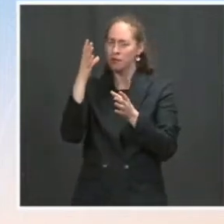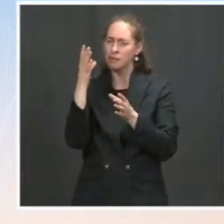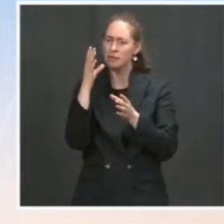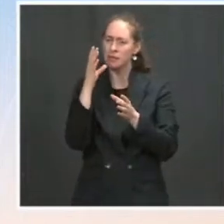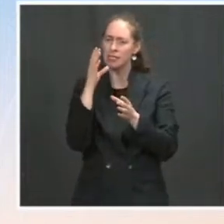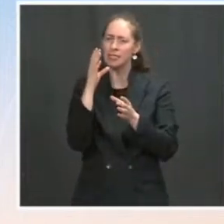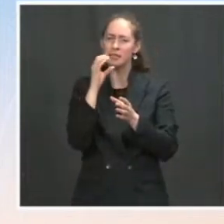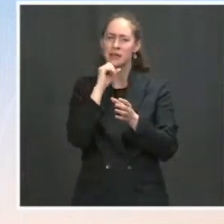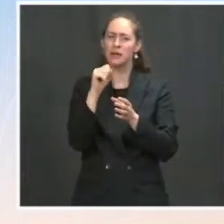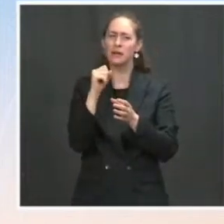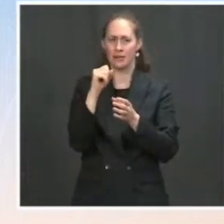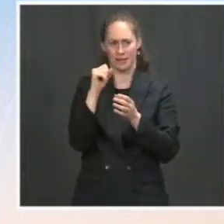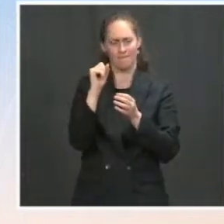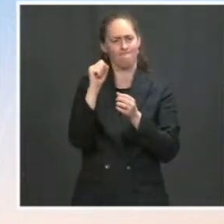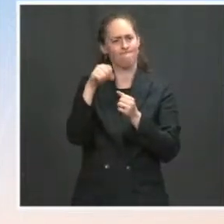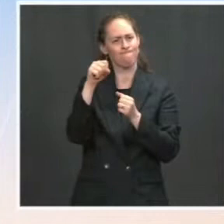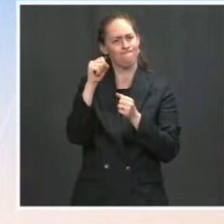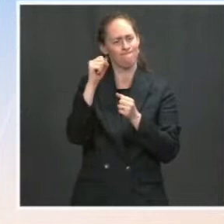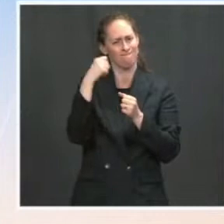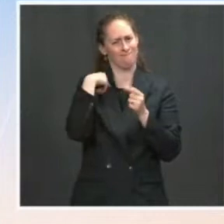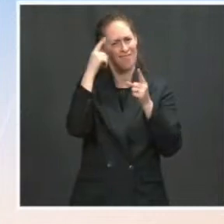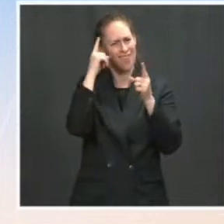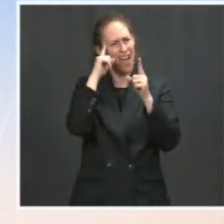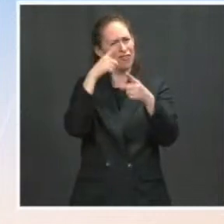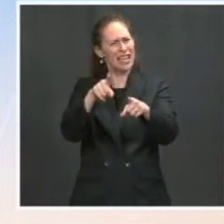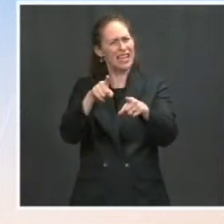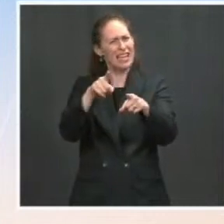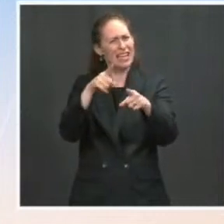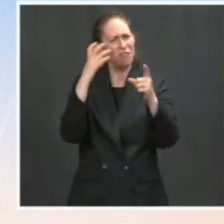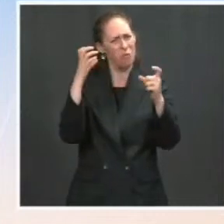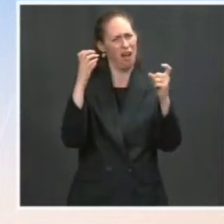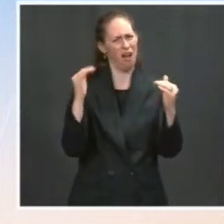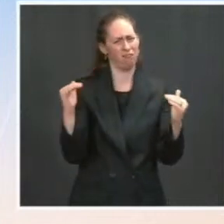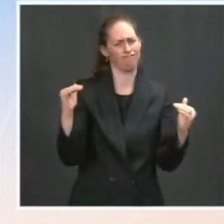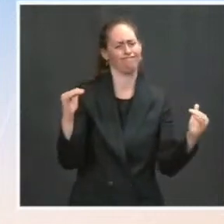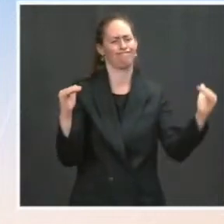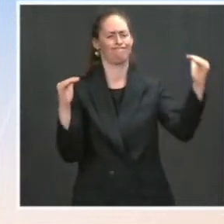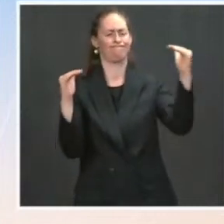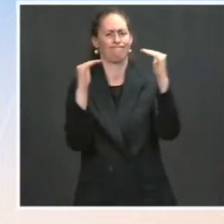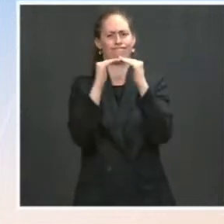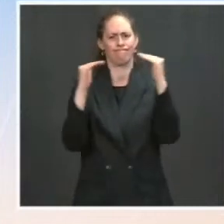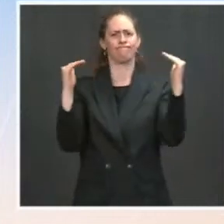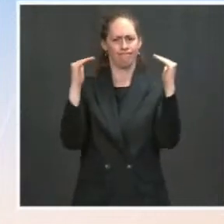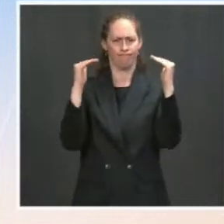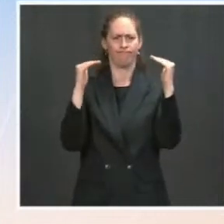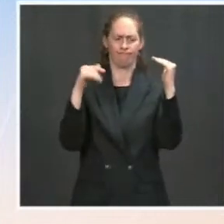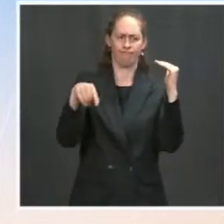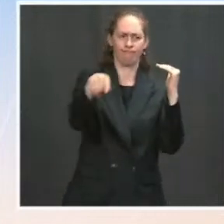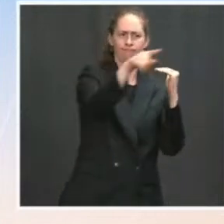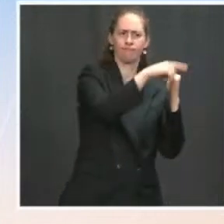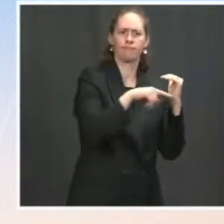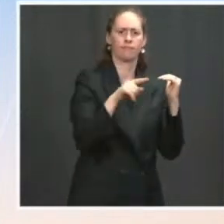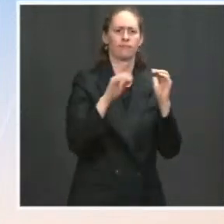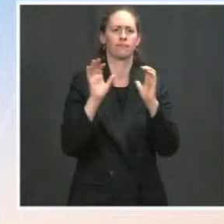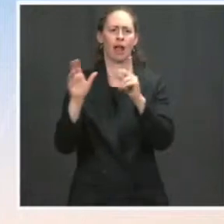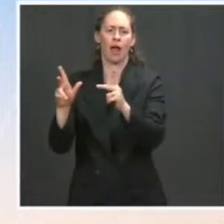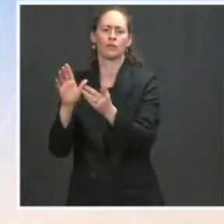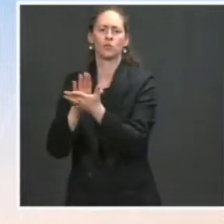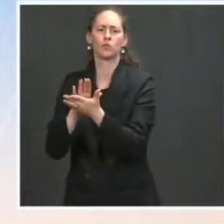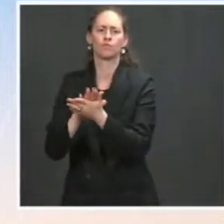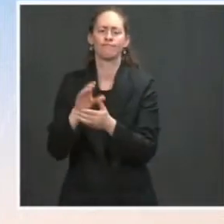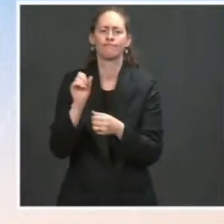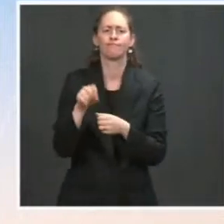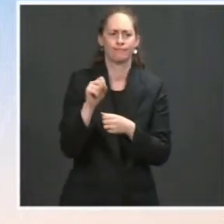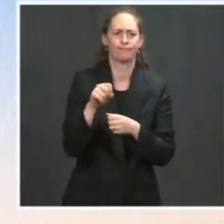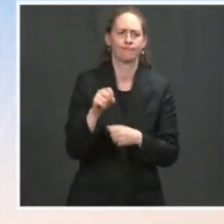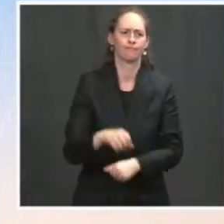we want it to be at the end, at the conclusion of this. And the focus of Secretary Cardona and on our Department of